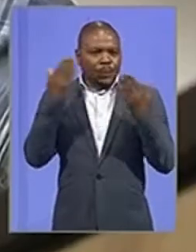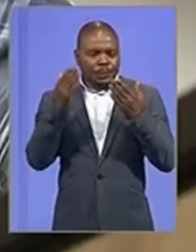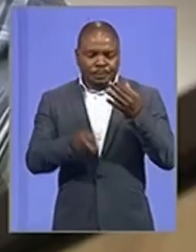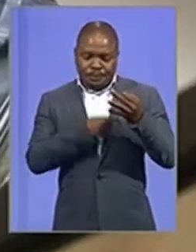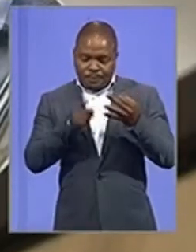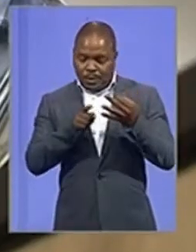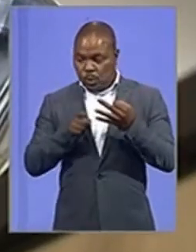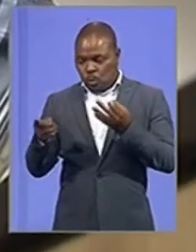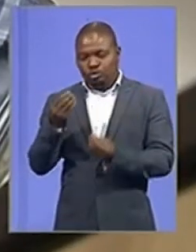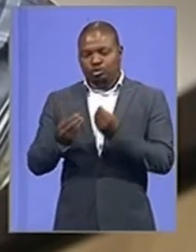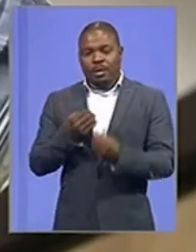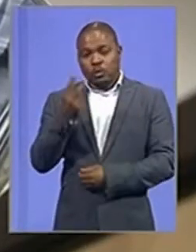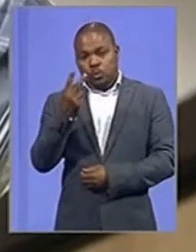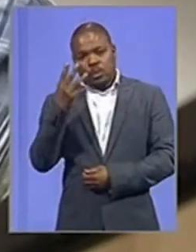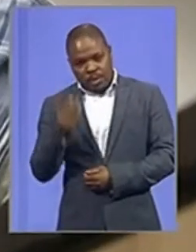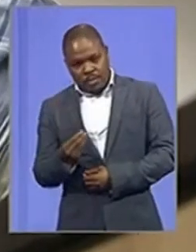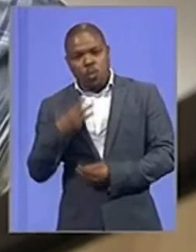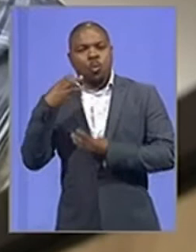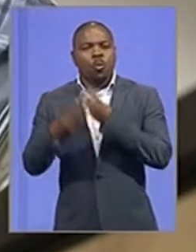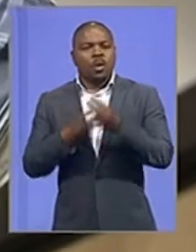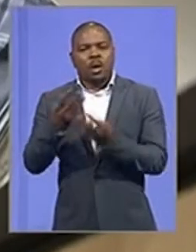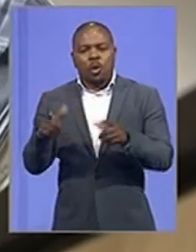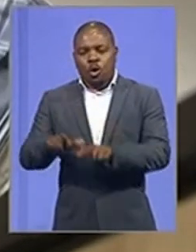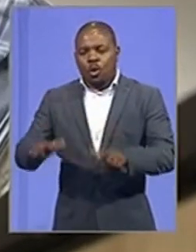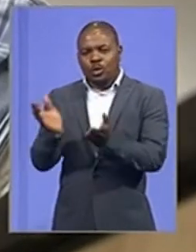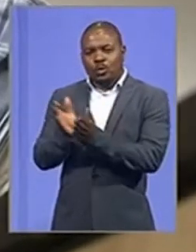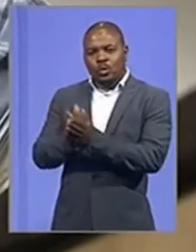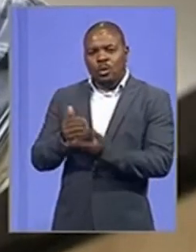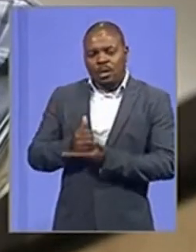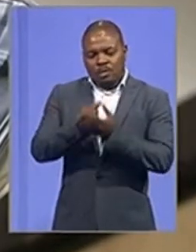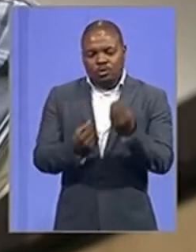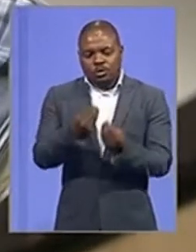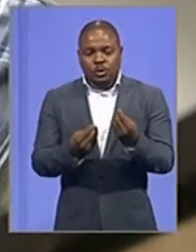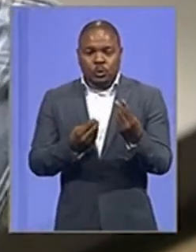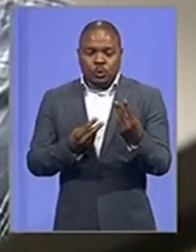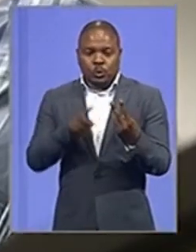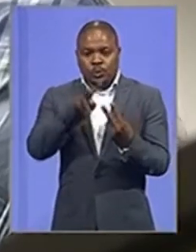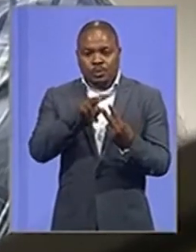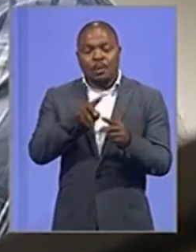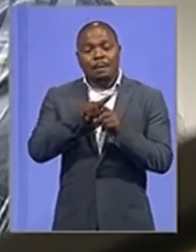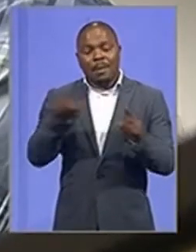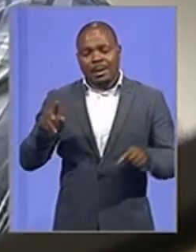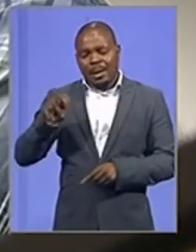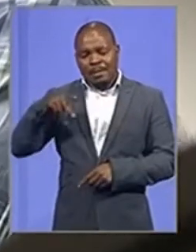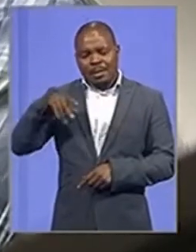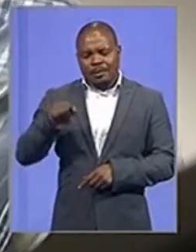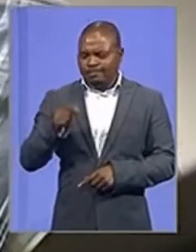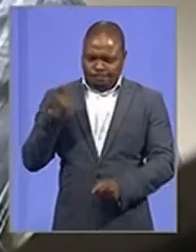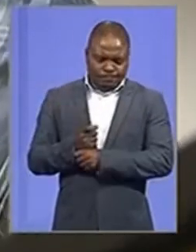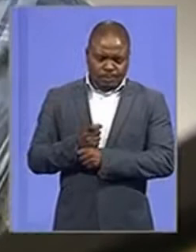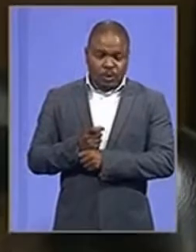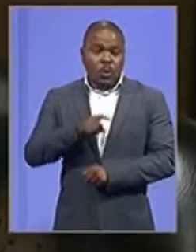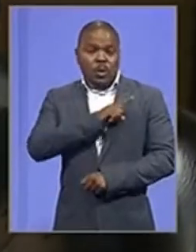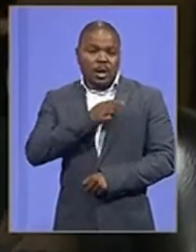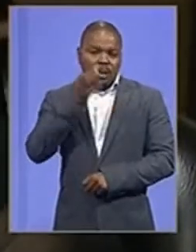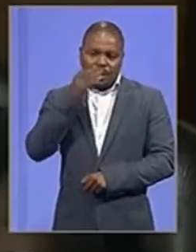bana ba le babedi le gore o dira kwa sekolong sa selegae go ka batlamela. Fela bosekisi bo ganetsane le seo ka gore